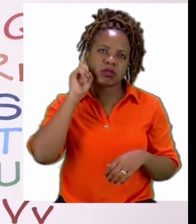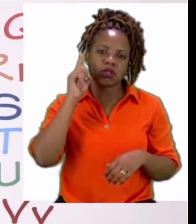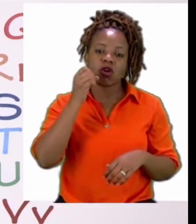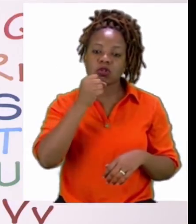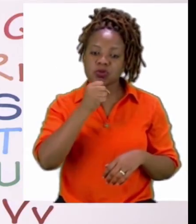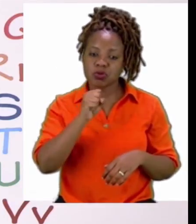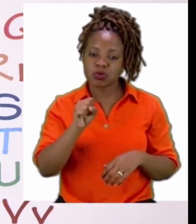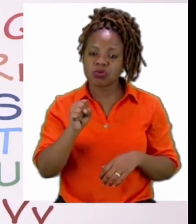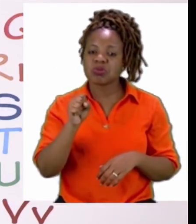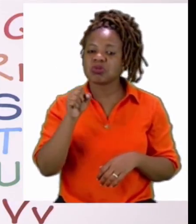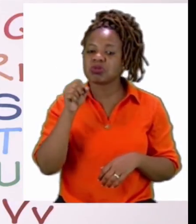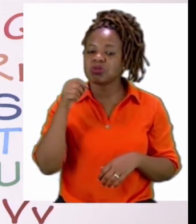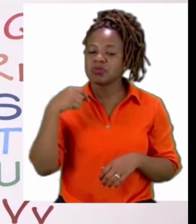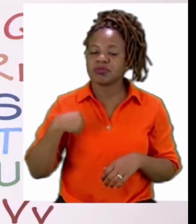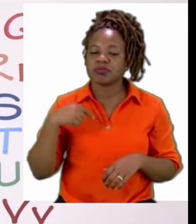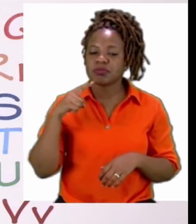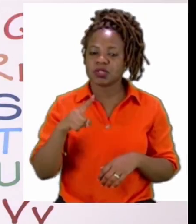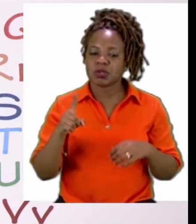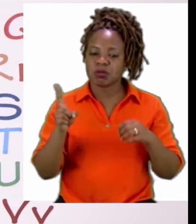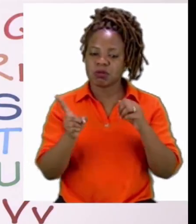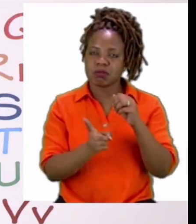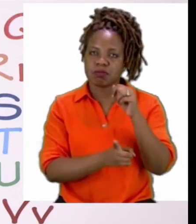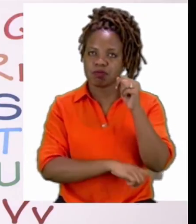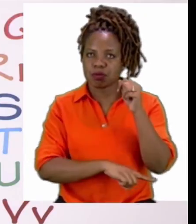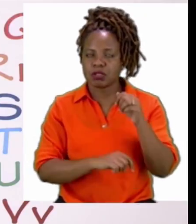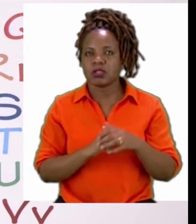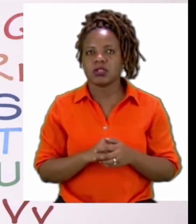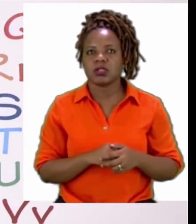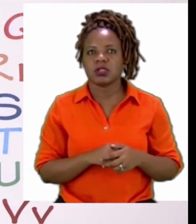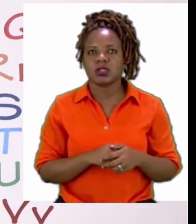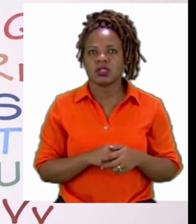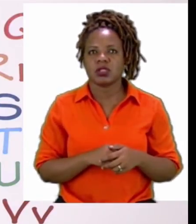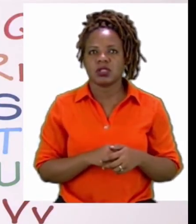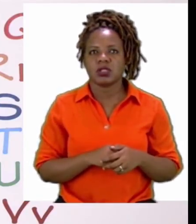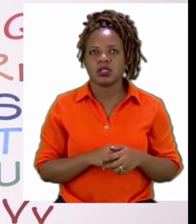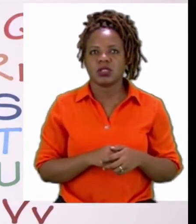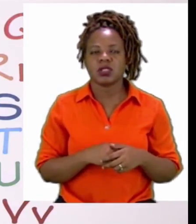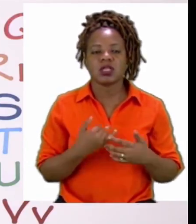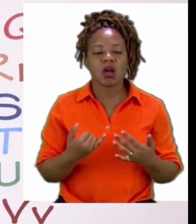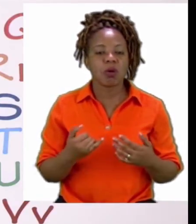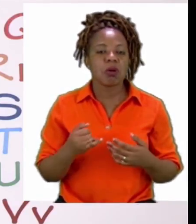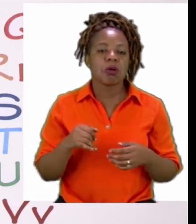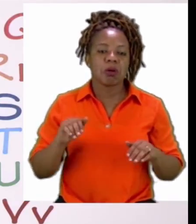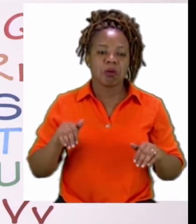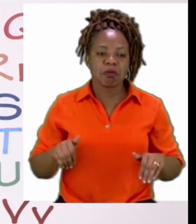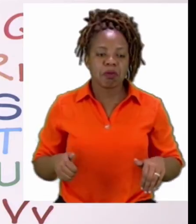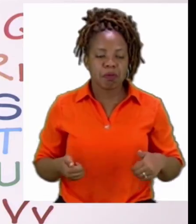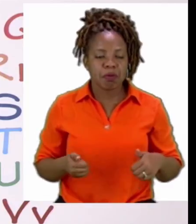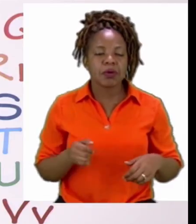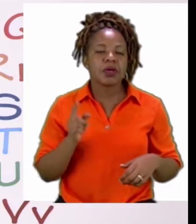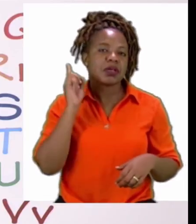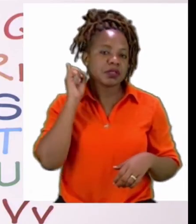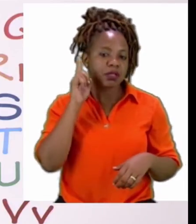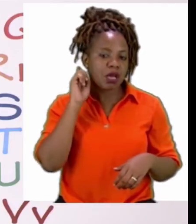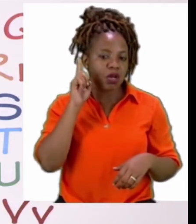punished. Because the boy was naughty, the result was what happened, which